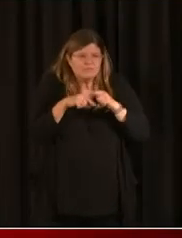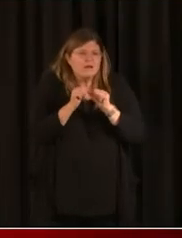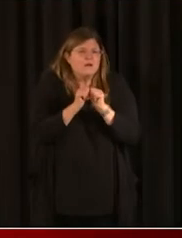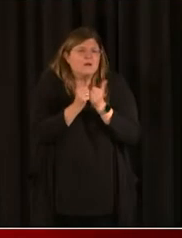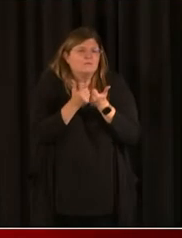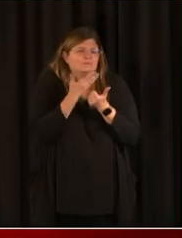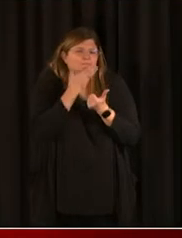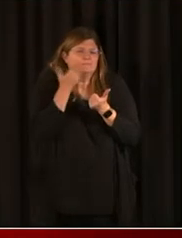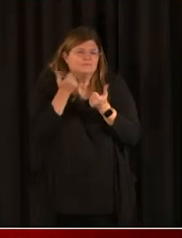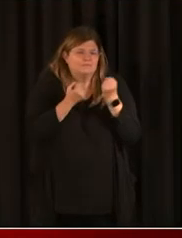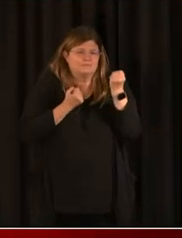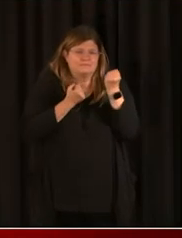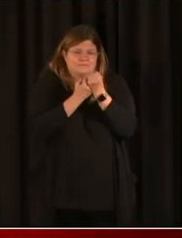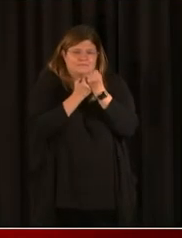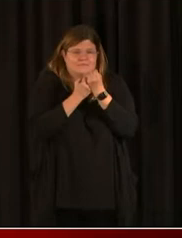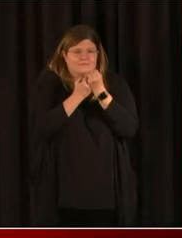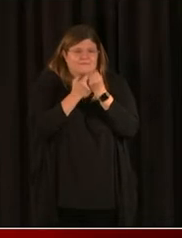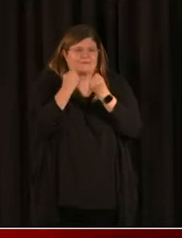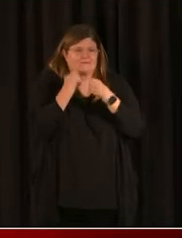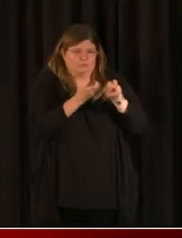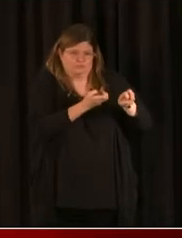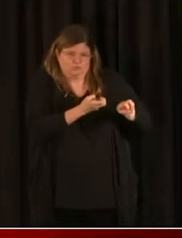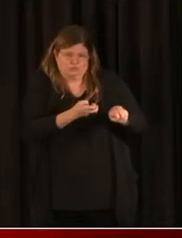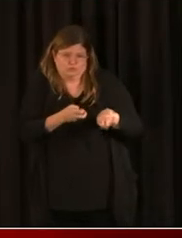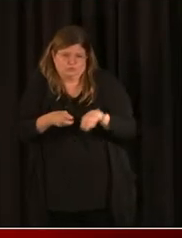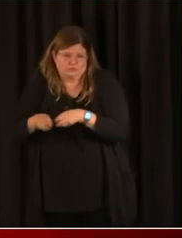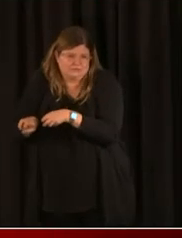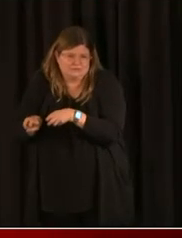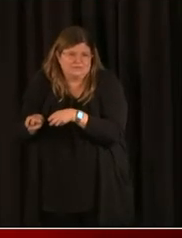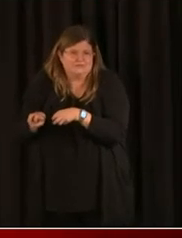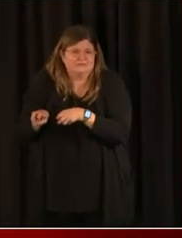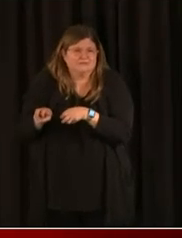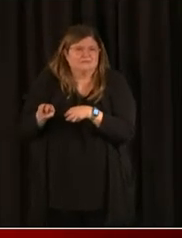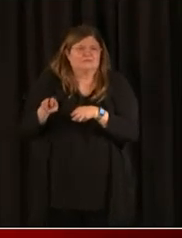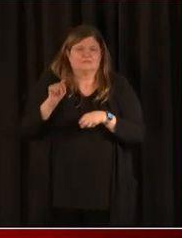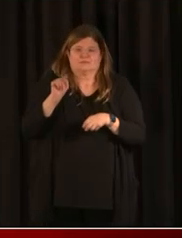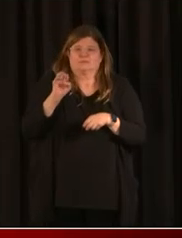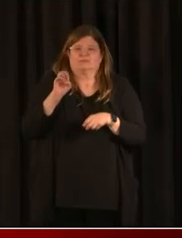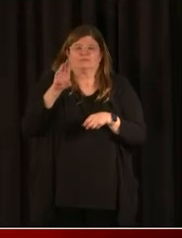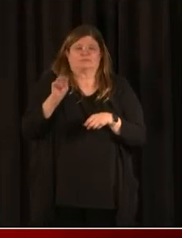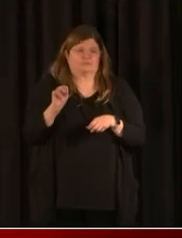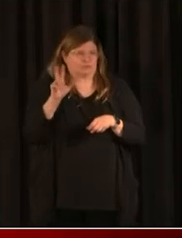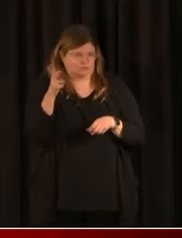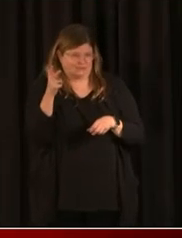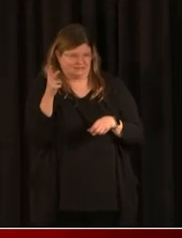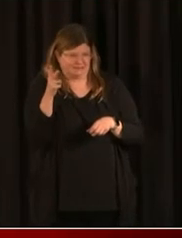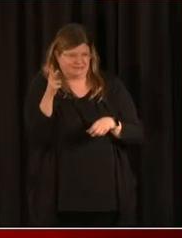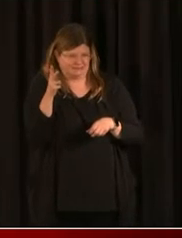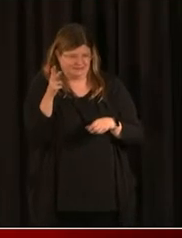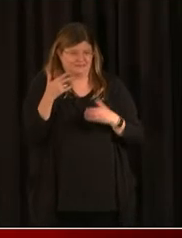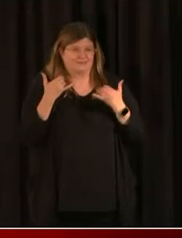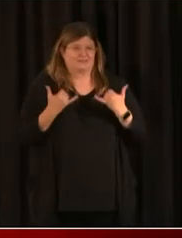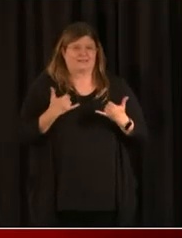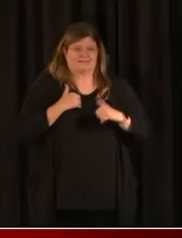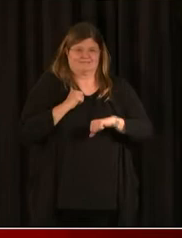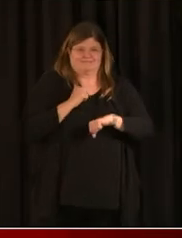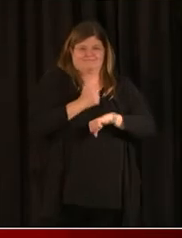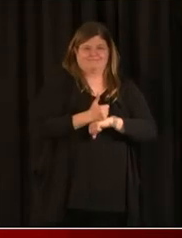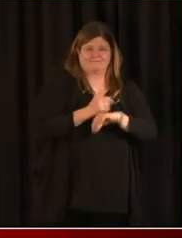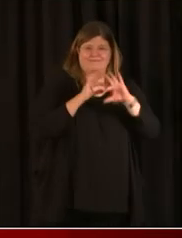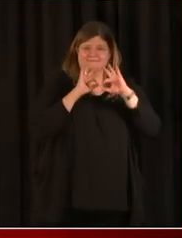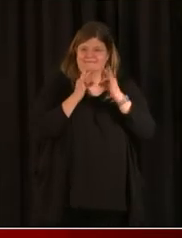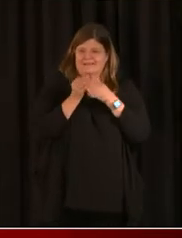best support you in this transition as we move towards term 3. So as a result, we've established a